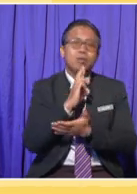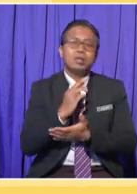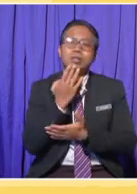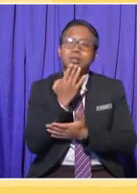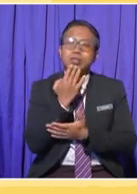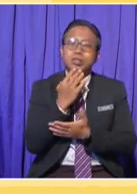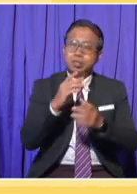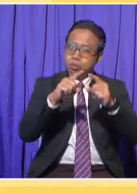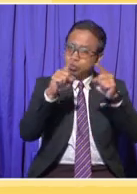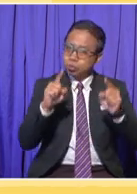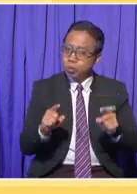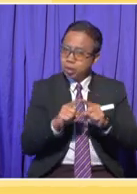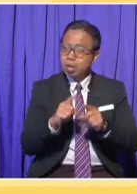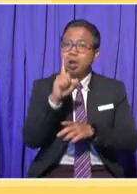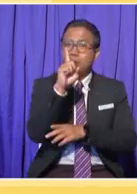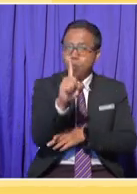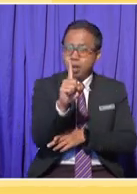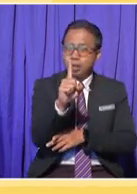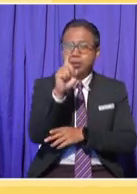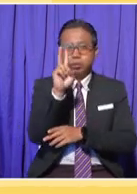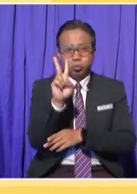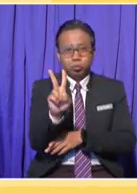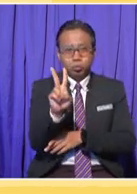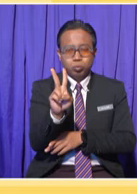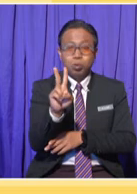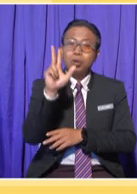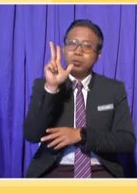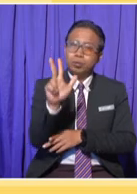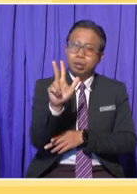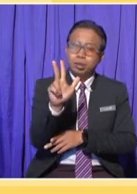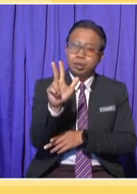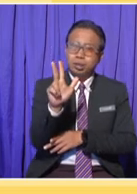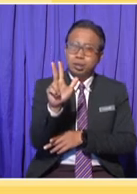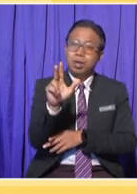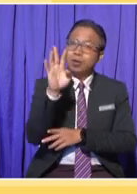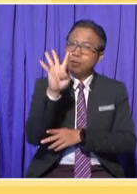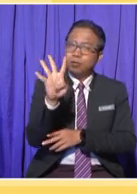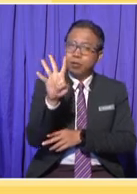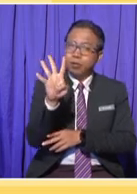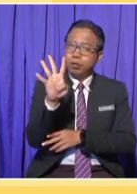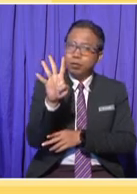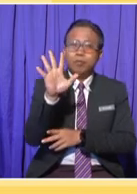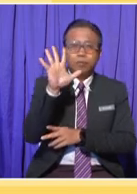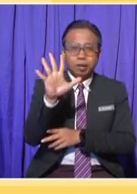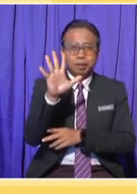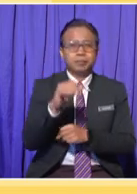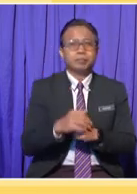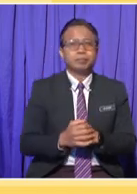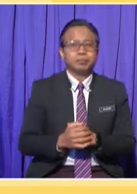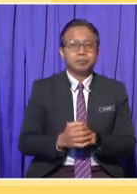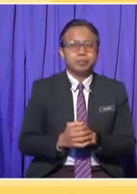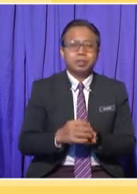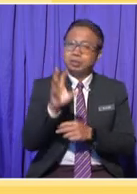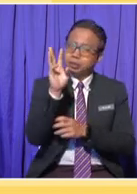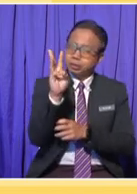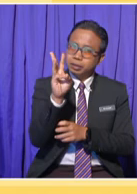squares. 1, 2, 3, 4, 5,